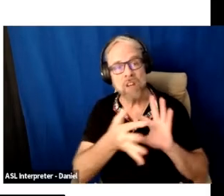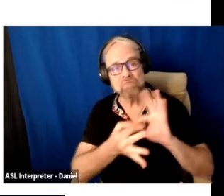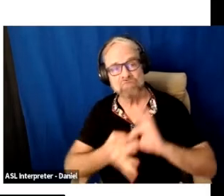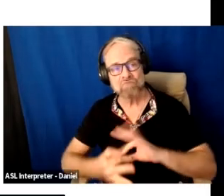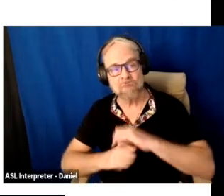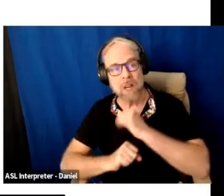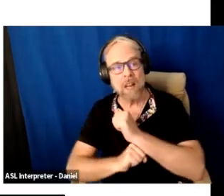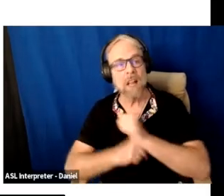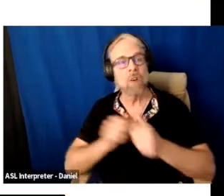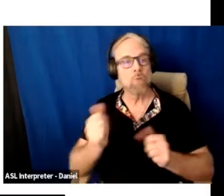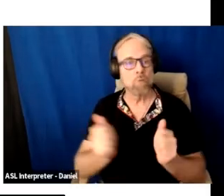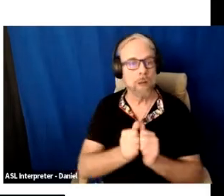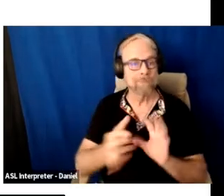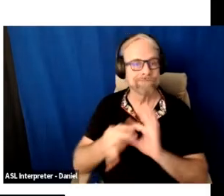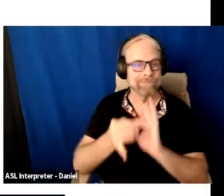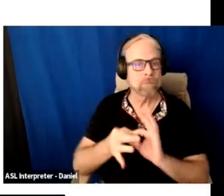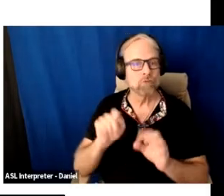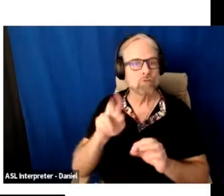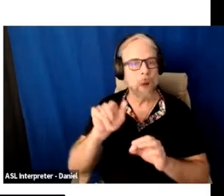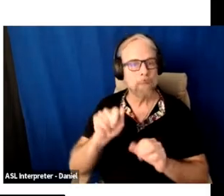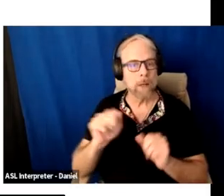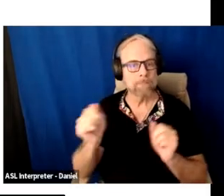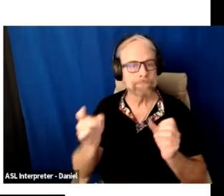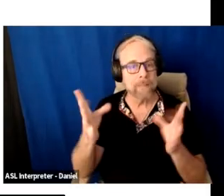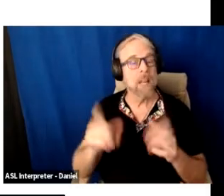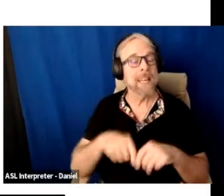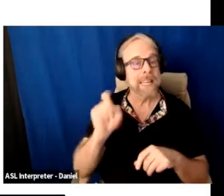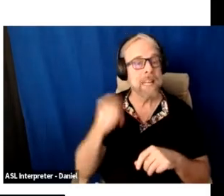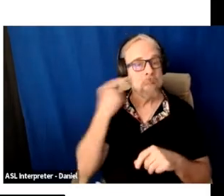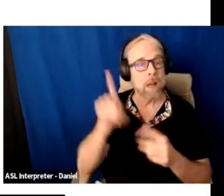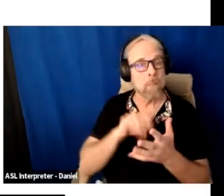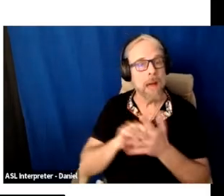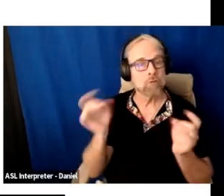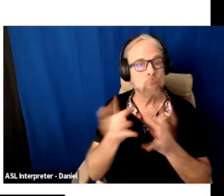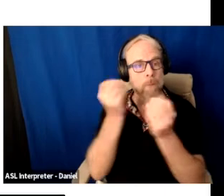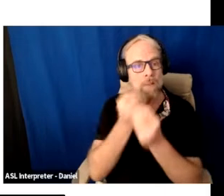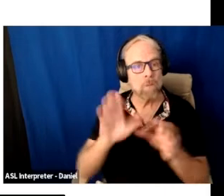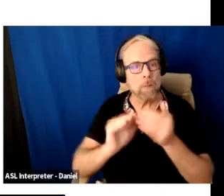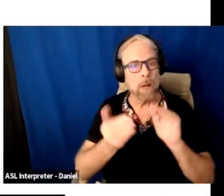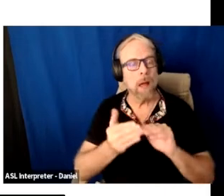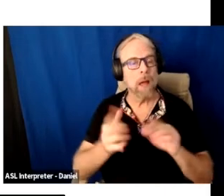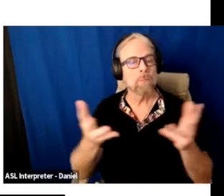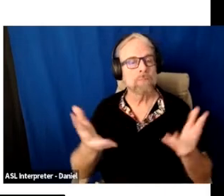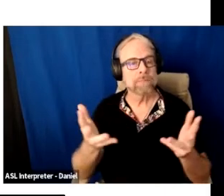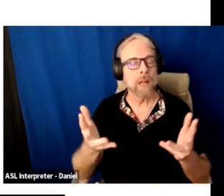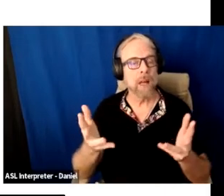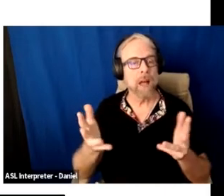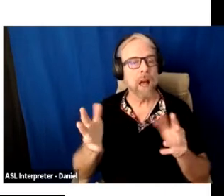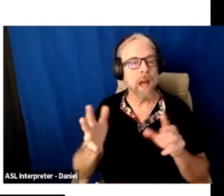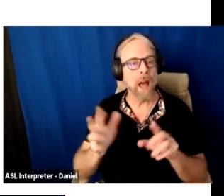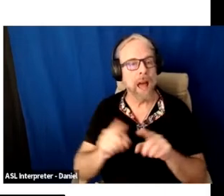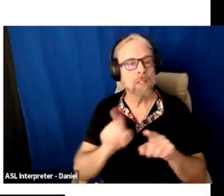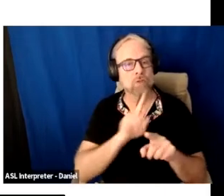in trauma. And so we need to be thinking about trauma-informed communities as looking to those